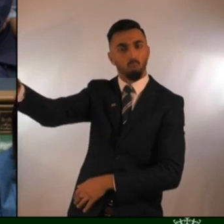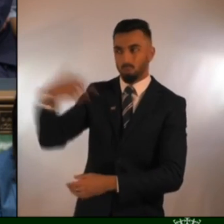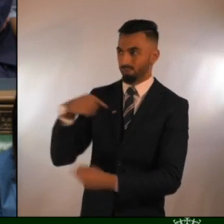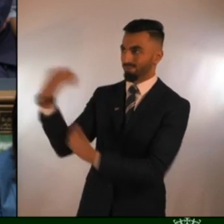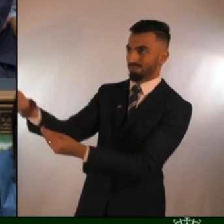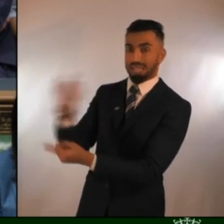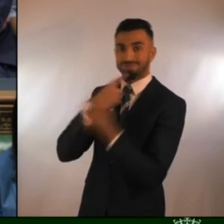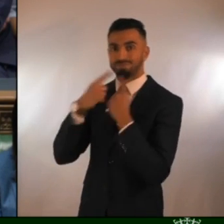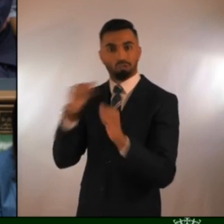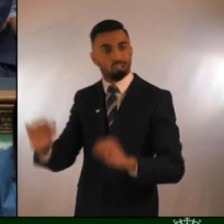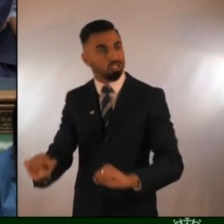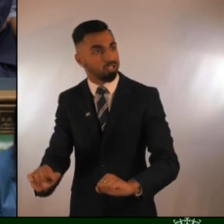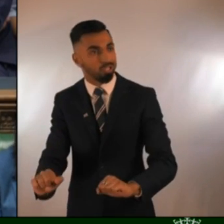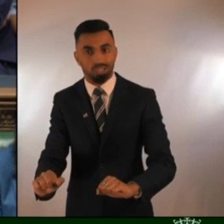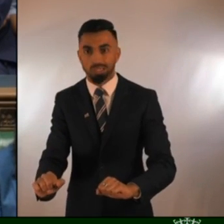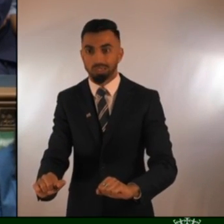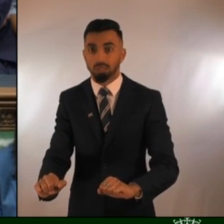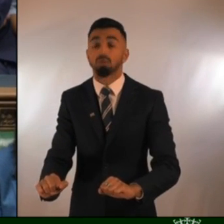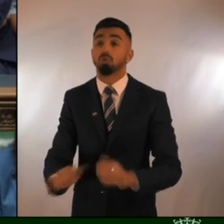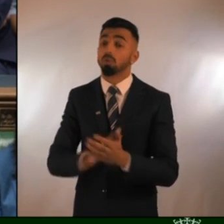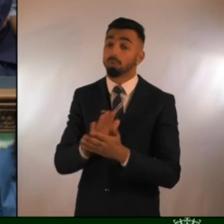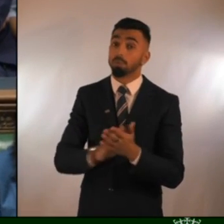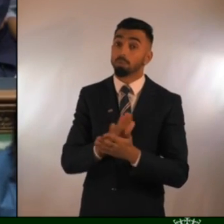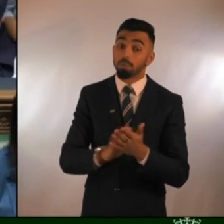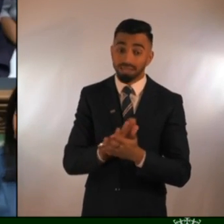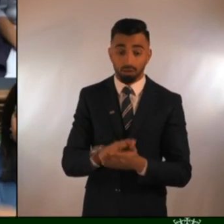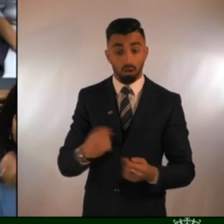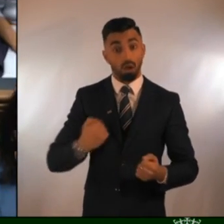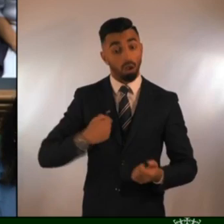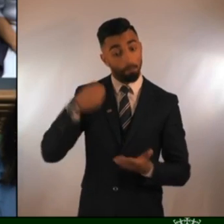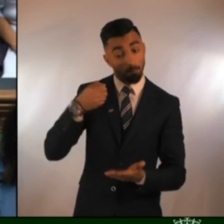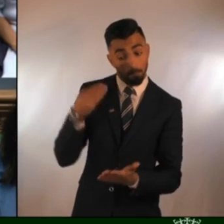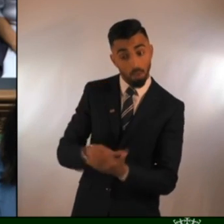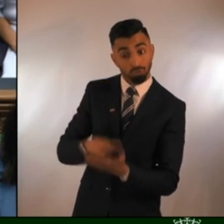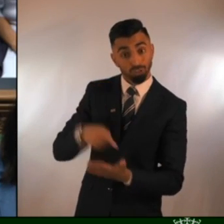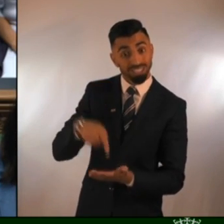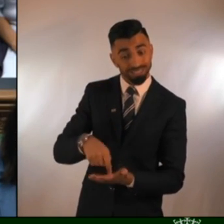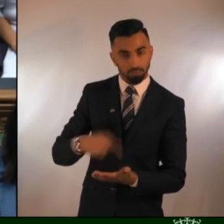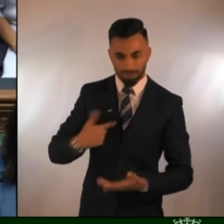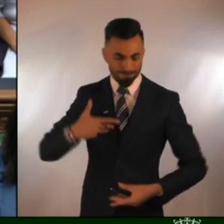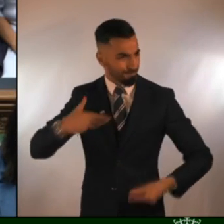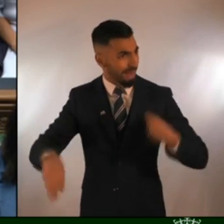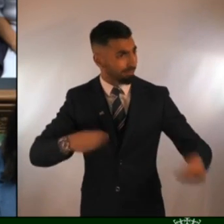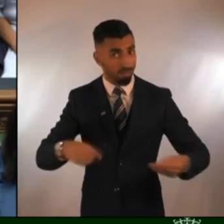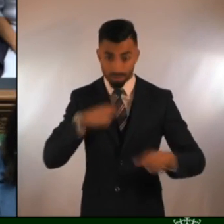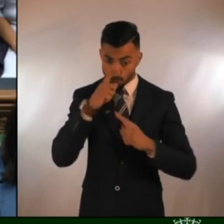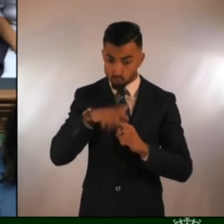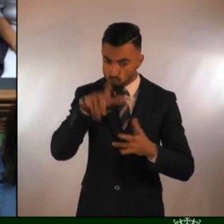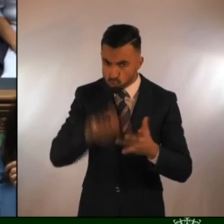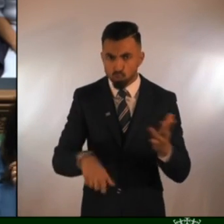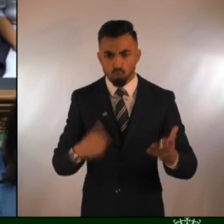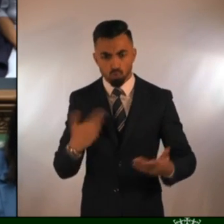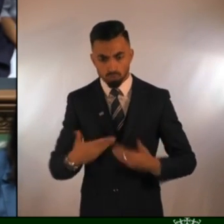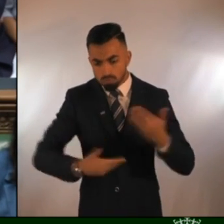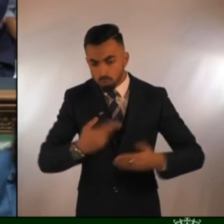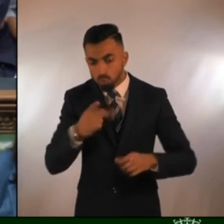not until 22-23. So even within our current framework, I have the flexibility to act as required over the